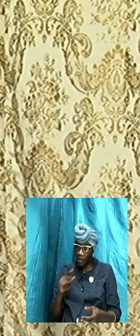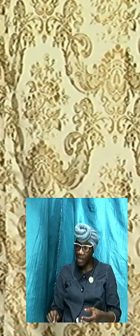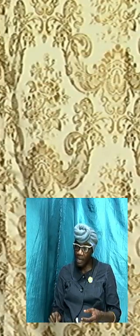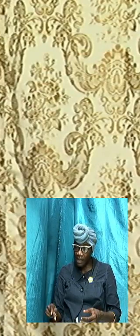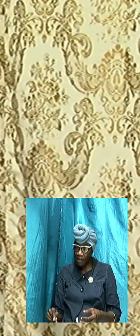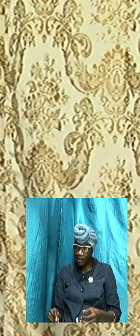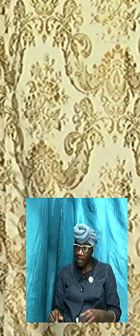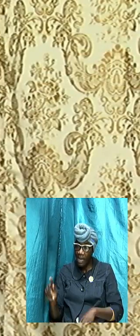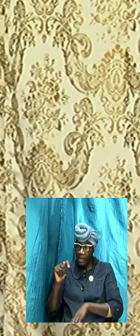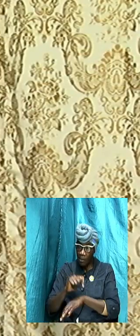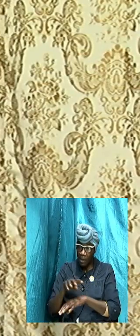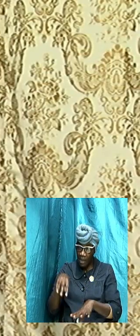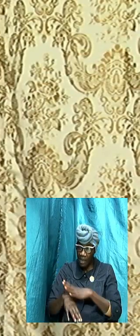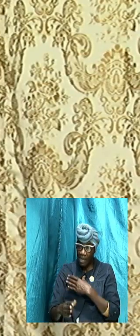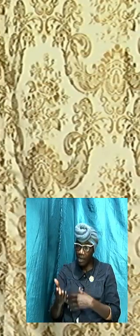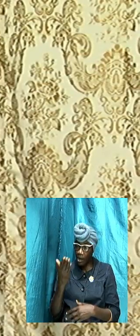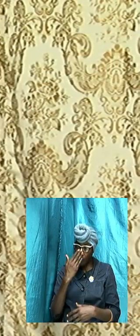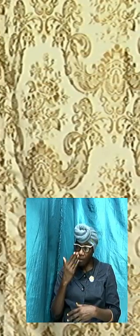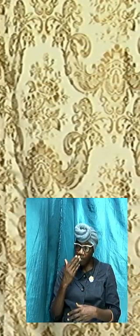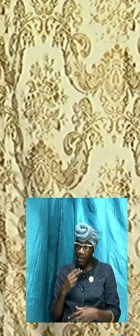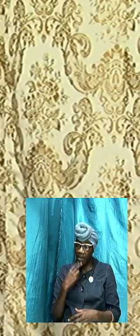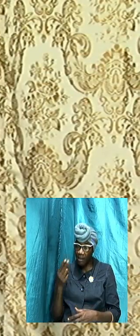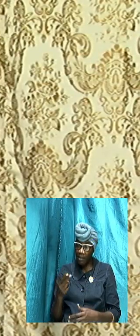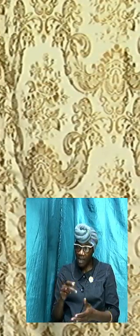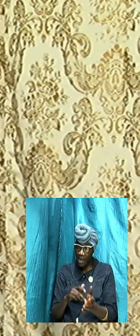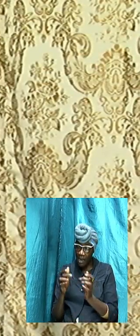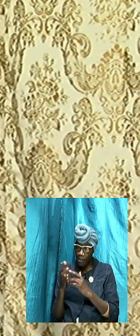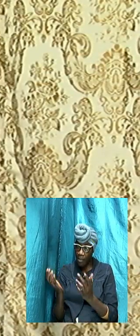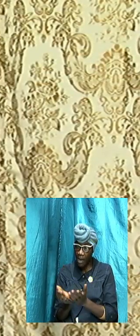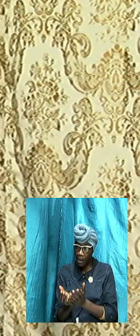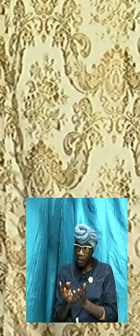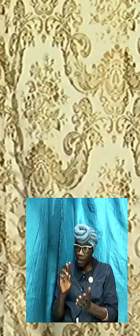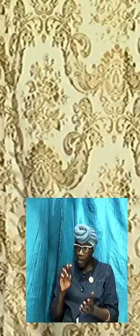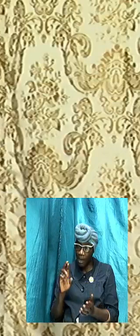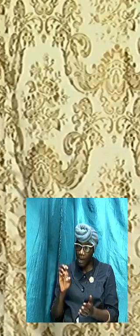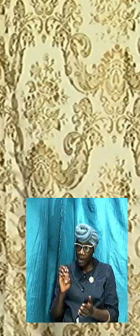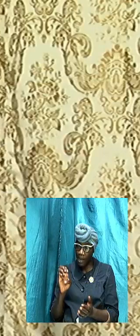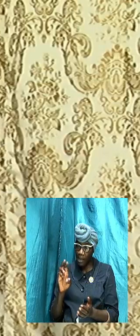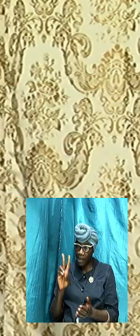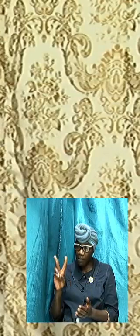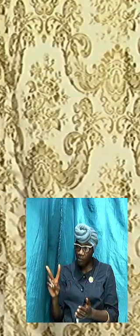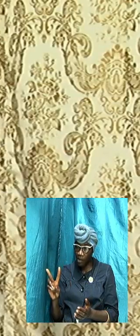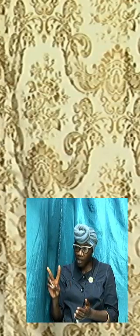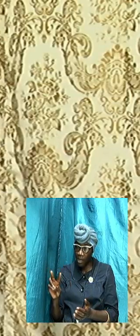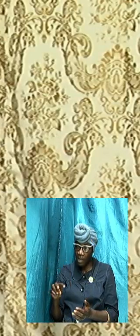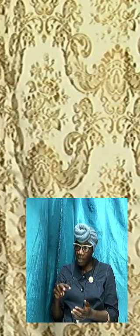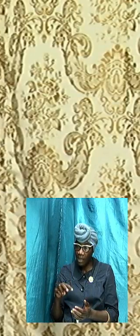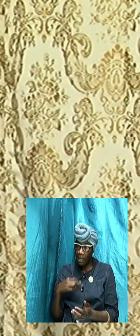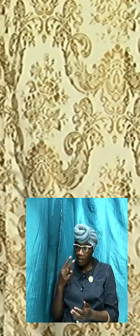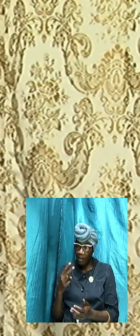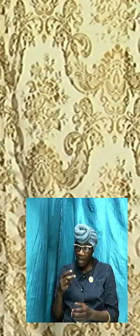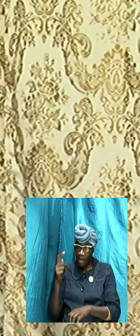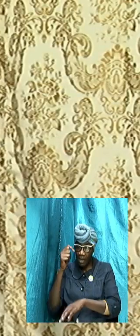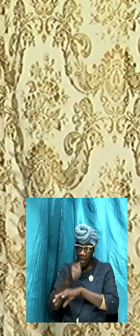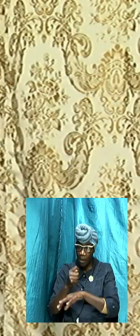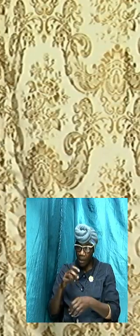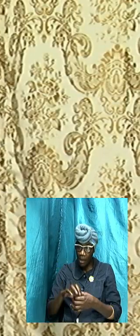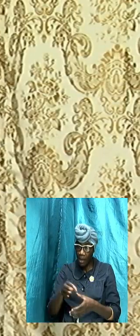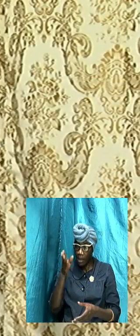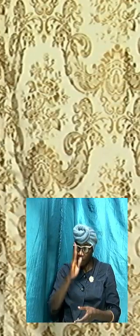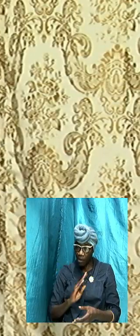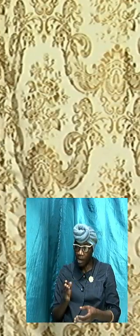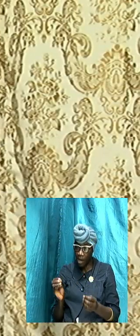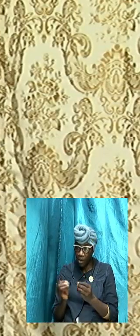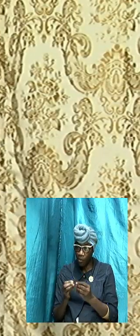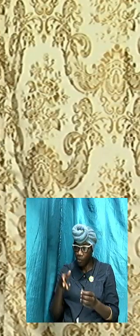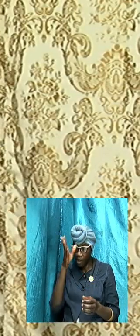presence. Hallelujah. I just said in the book of Revelation, God, oh God, the tabernacle of God is with men. Amen. And